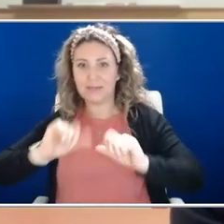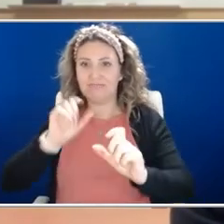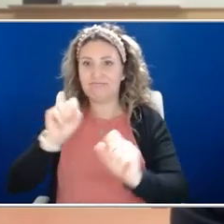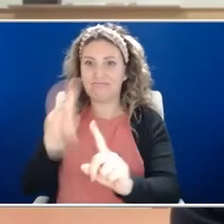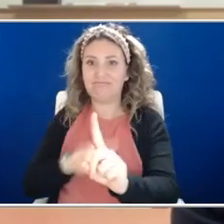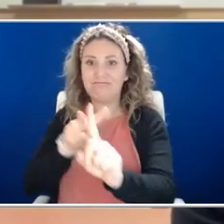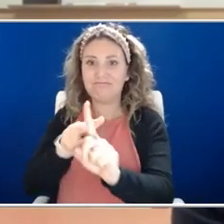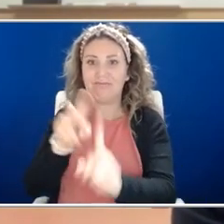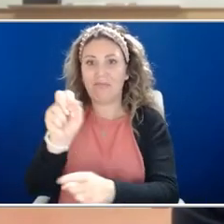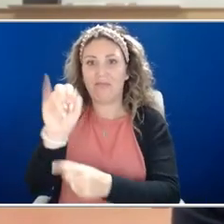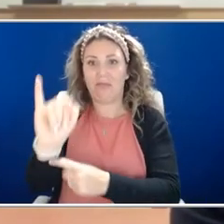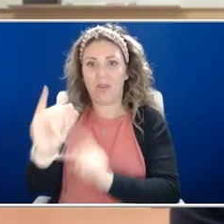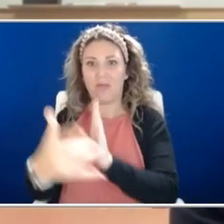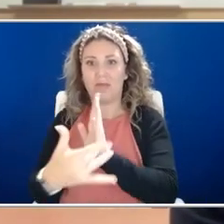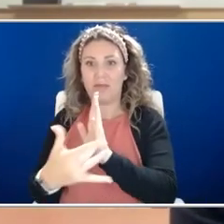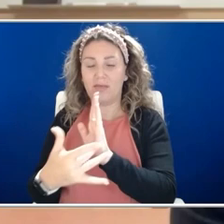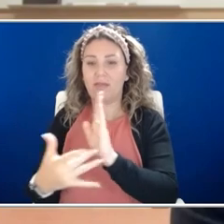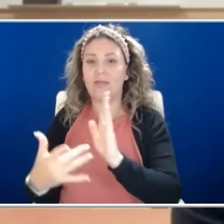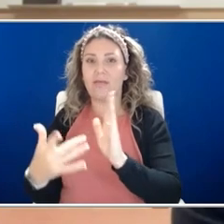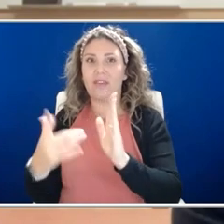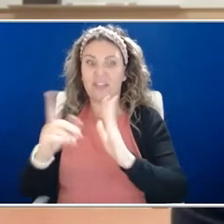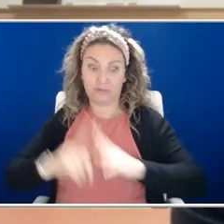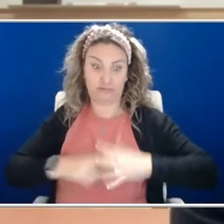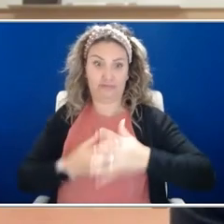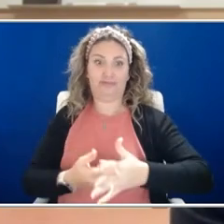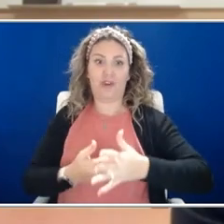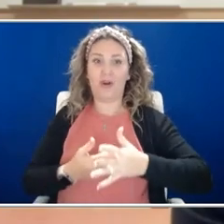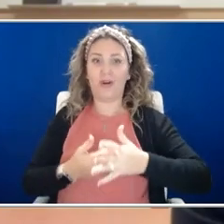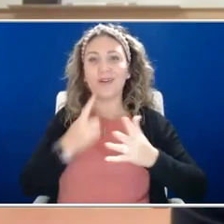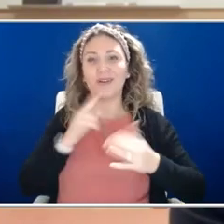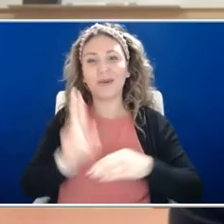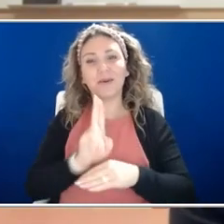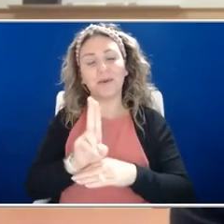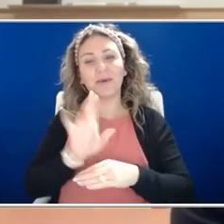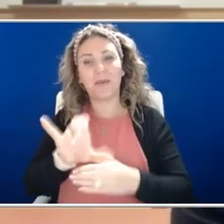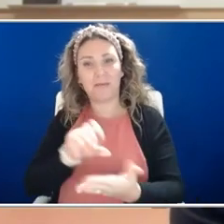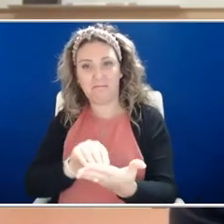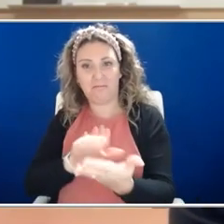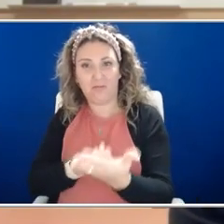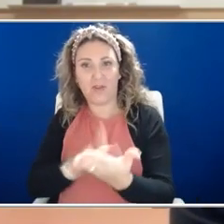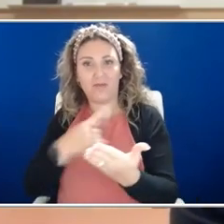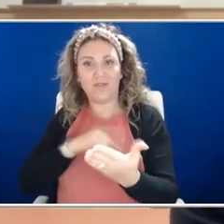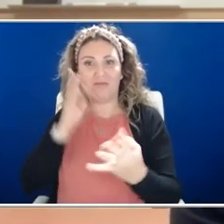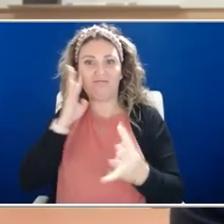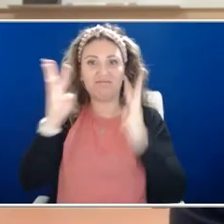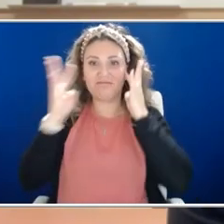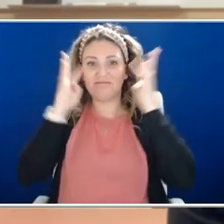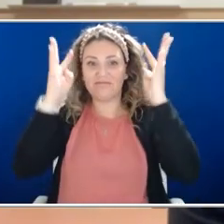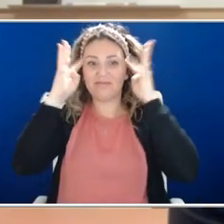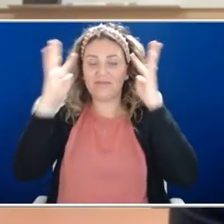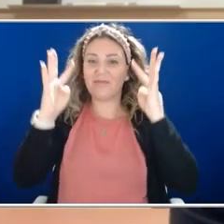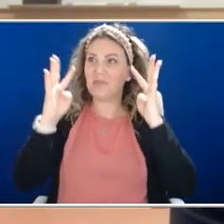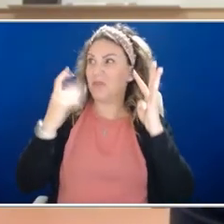these AI techniques, and we're just at the cusp, really, at using that record that we've been creating for the last